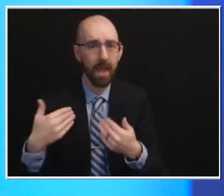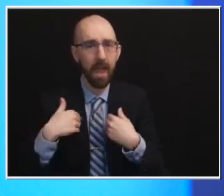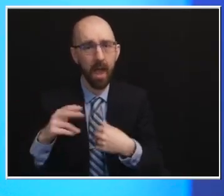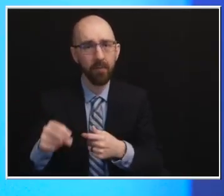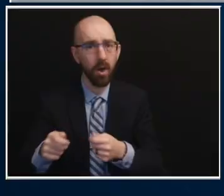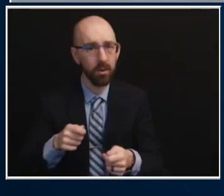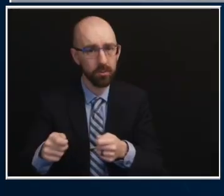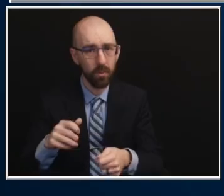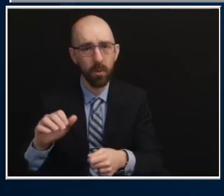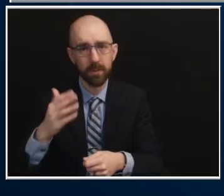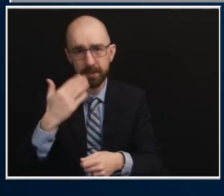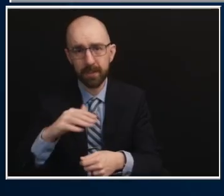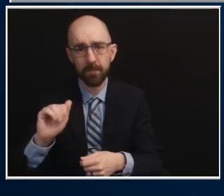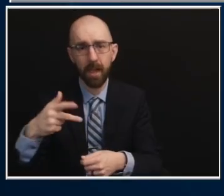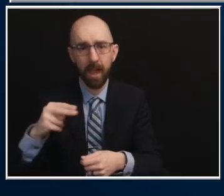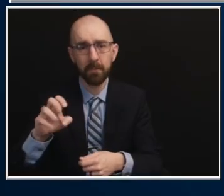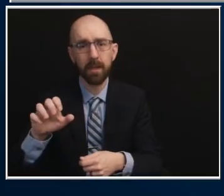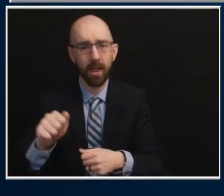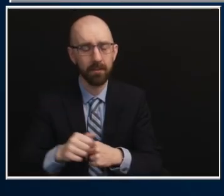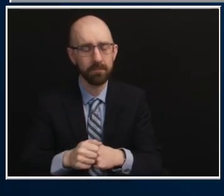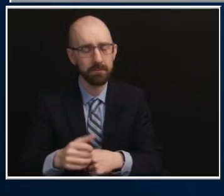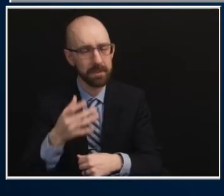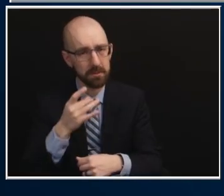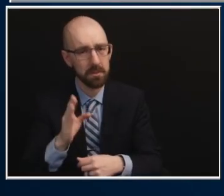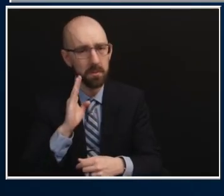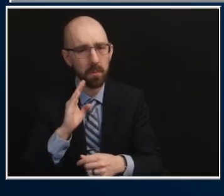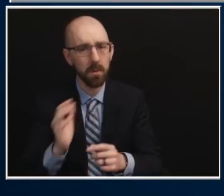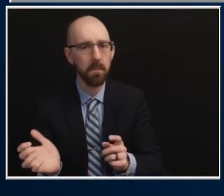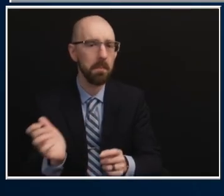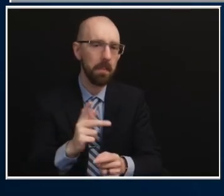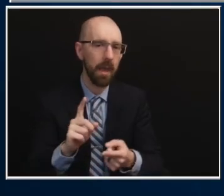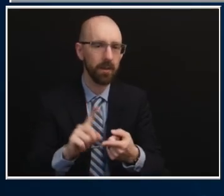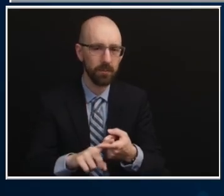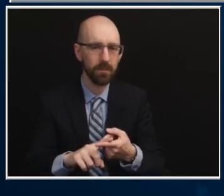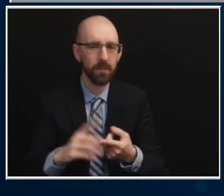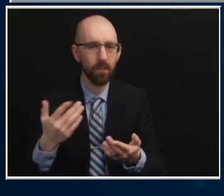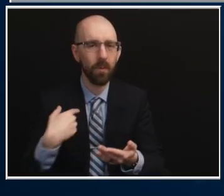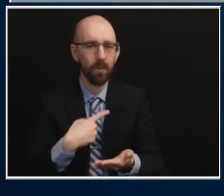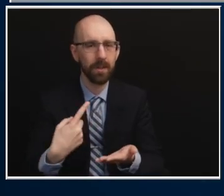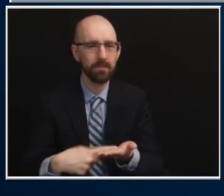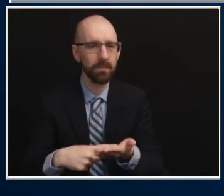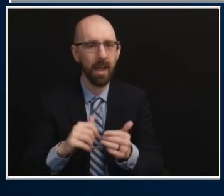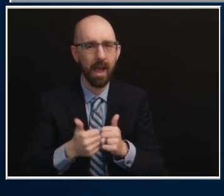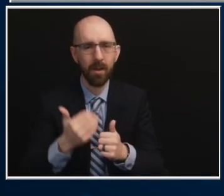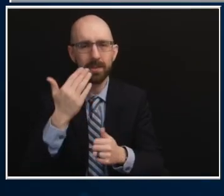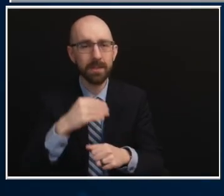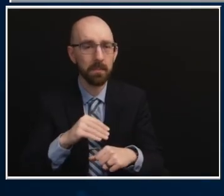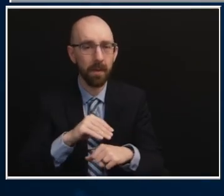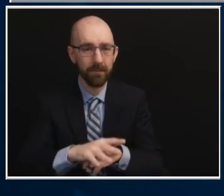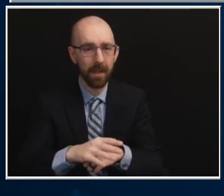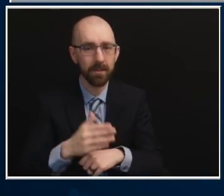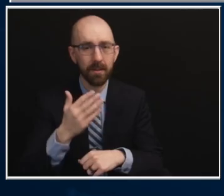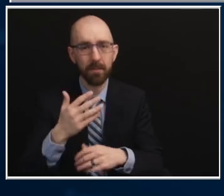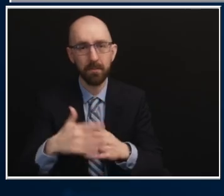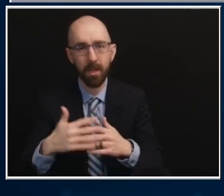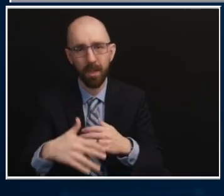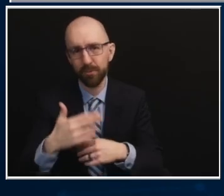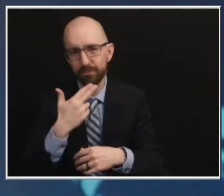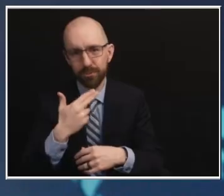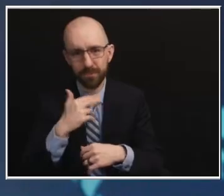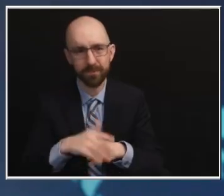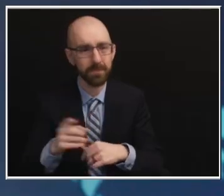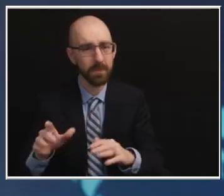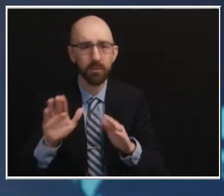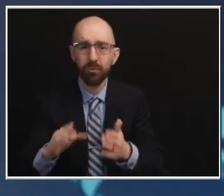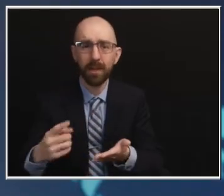apnea. Interesting. That would go back to what we talked about, how sleep could affect blood sugar. This has been a great